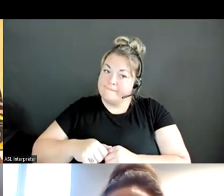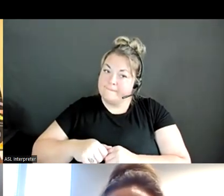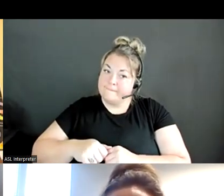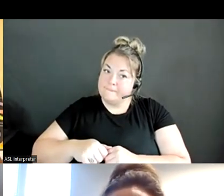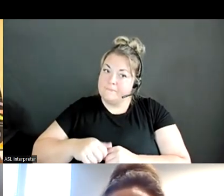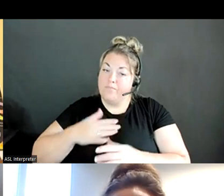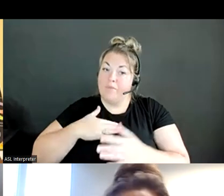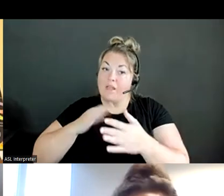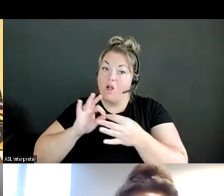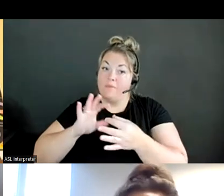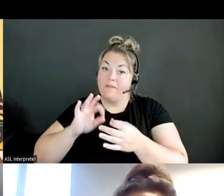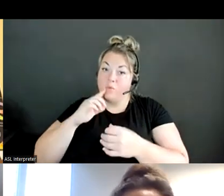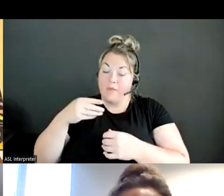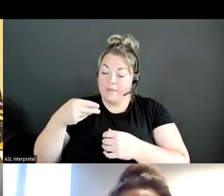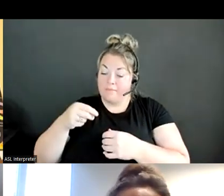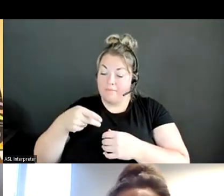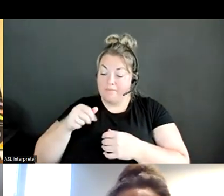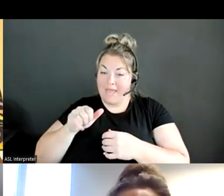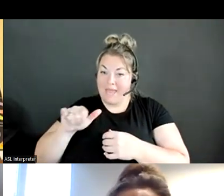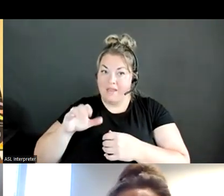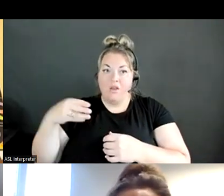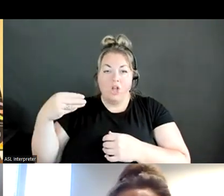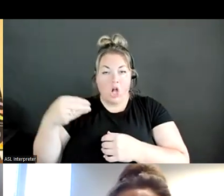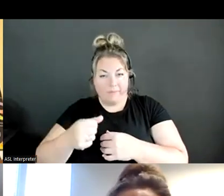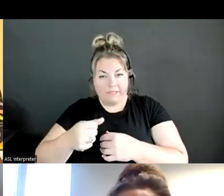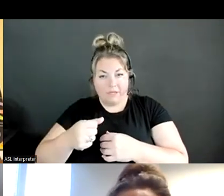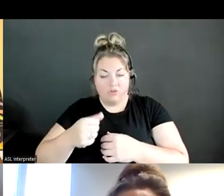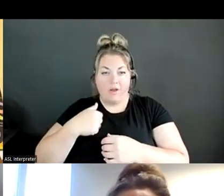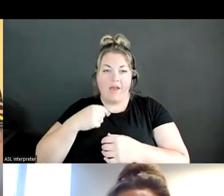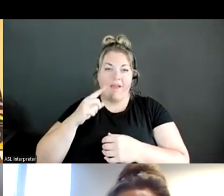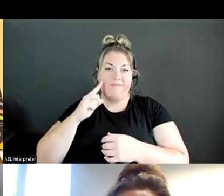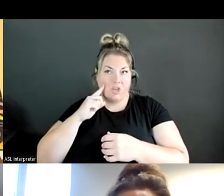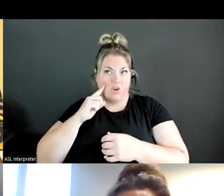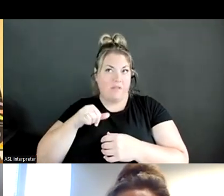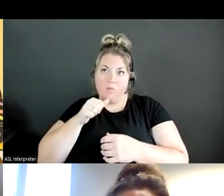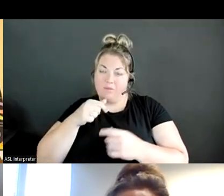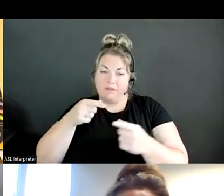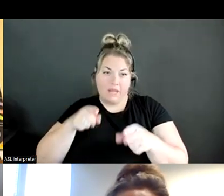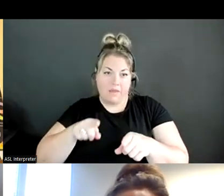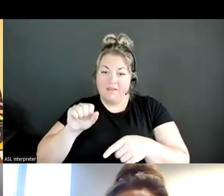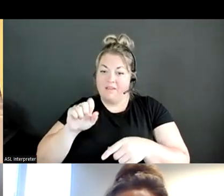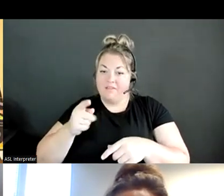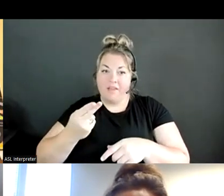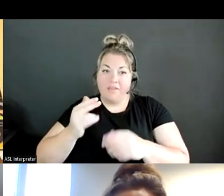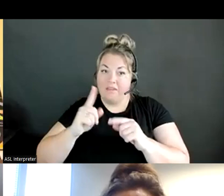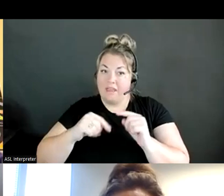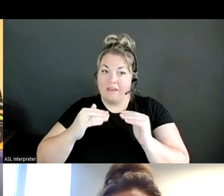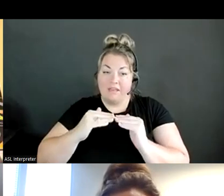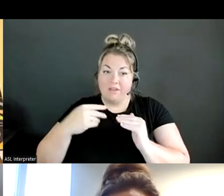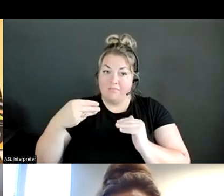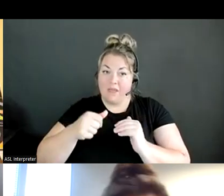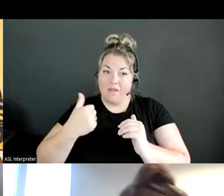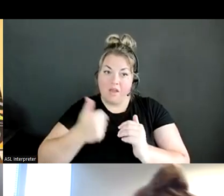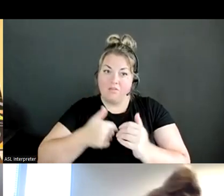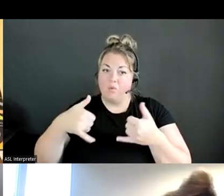my comment on the pay, compensation, I kind of figured that wasn't going to happen. Seth, they can't even pay us. We're still waiting